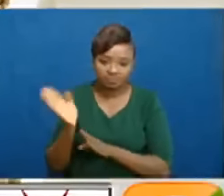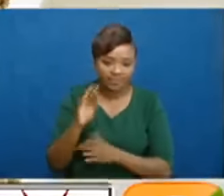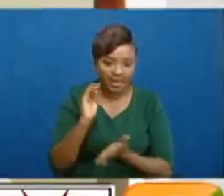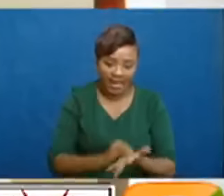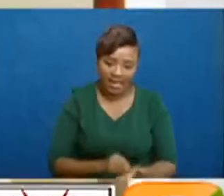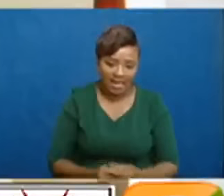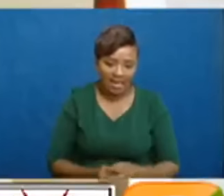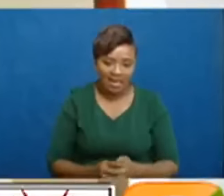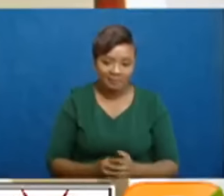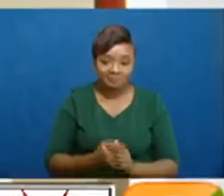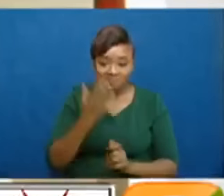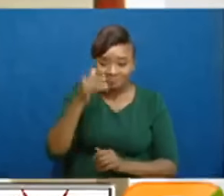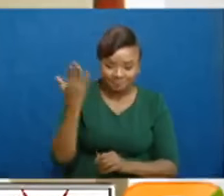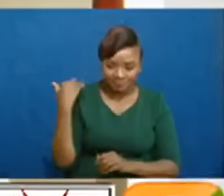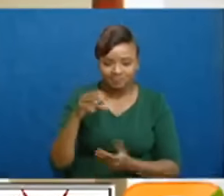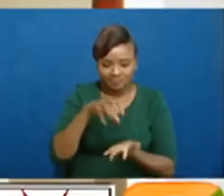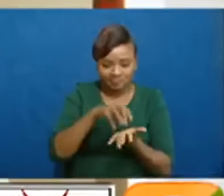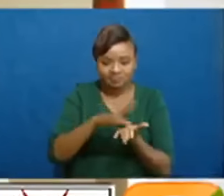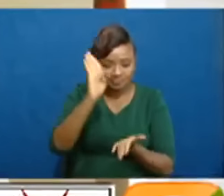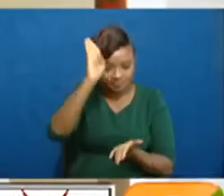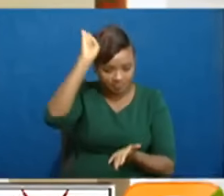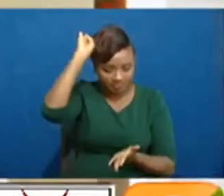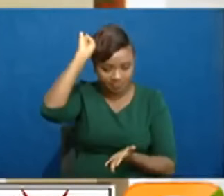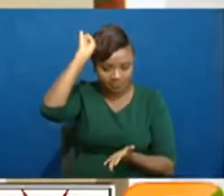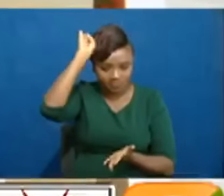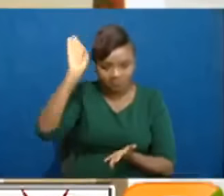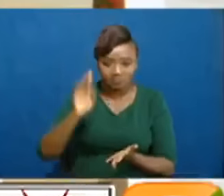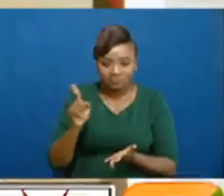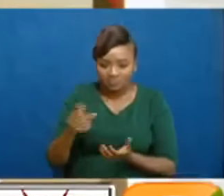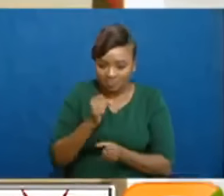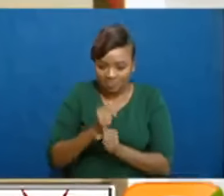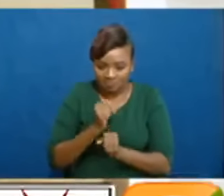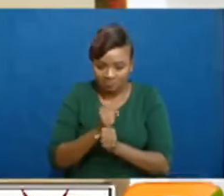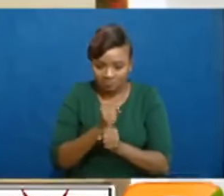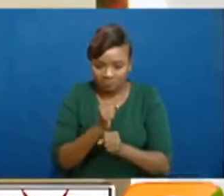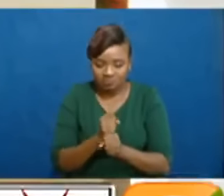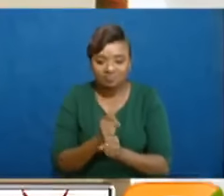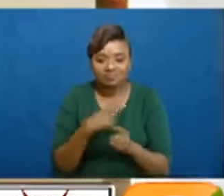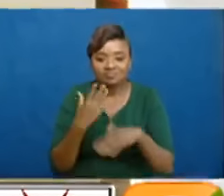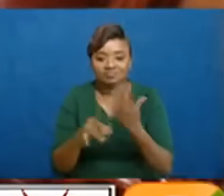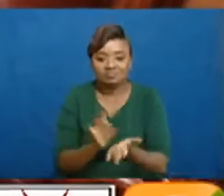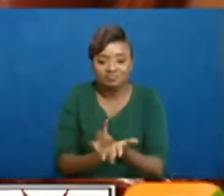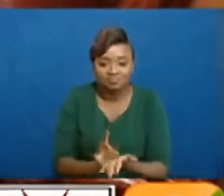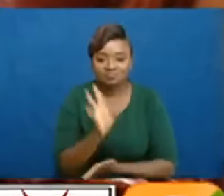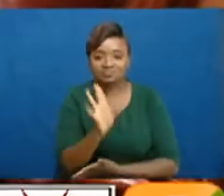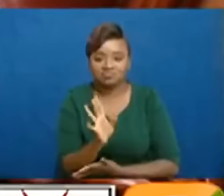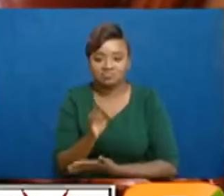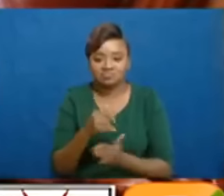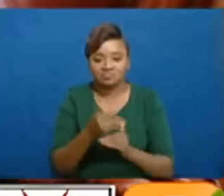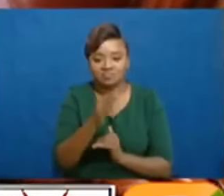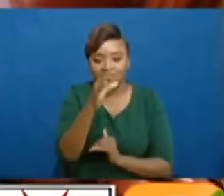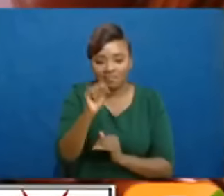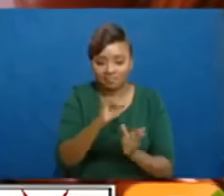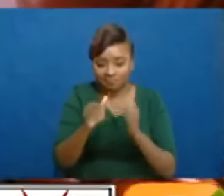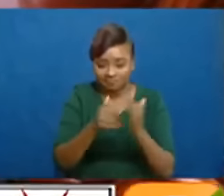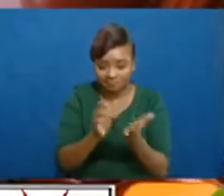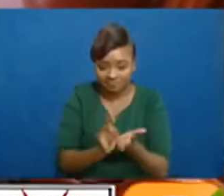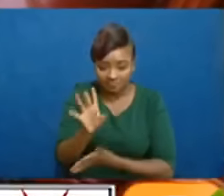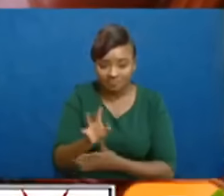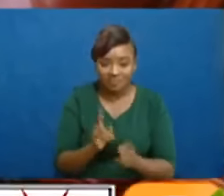ashes, having held the Attorney General's office, which he sank with the dissolution of cabinet in a move that defied